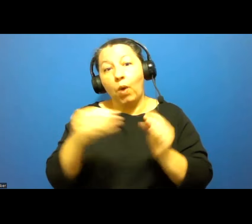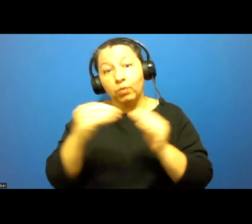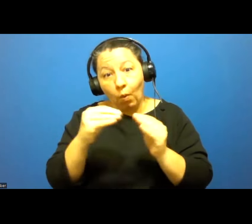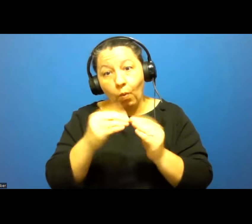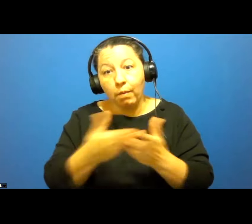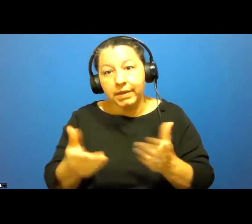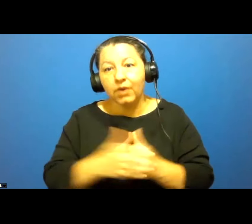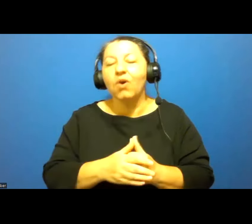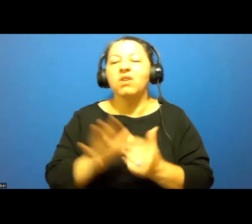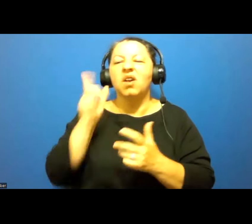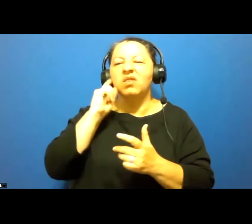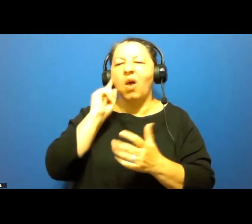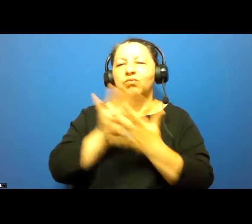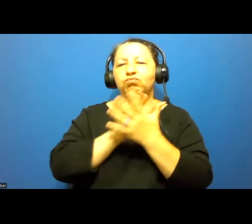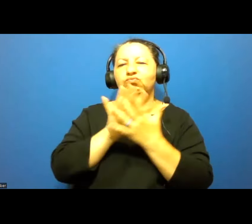print them